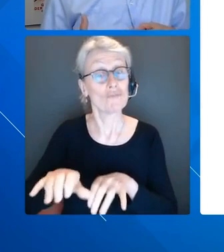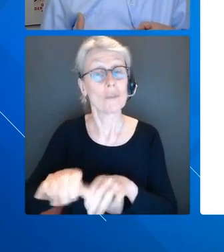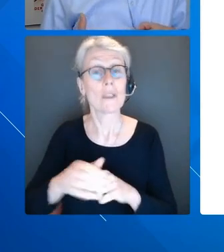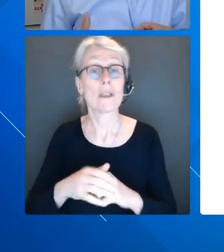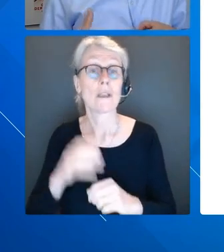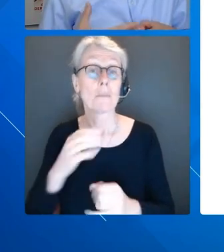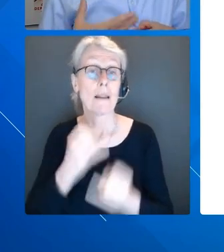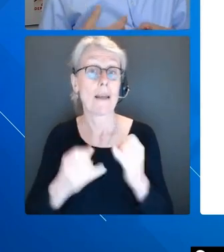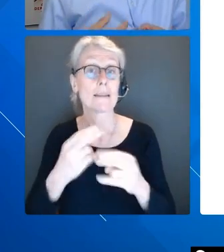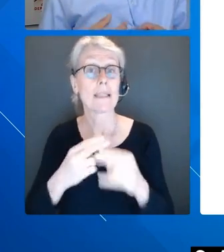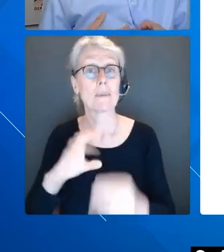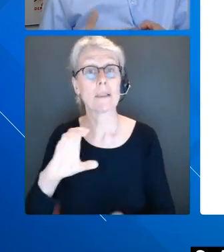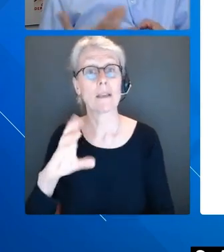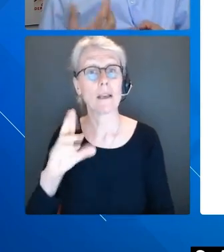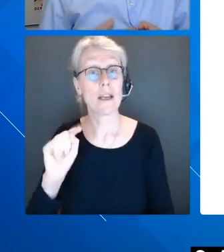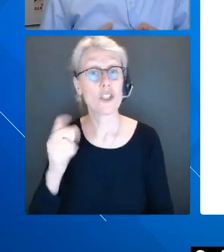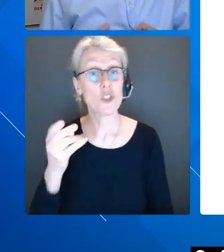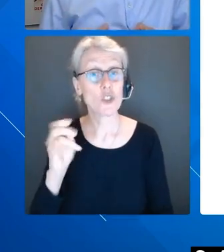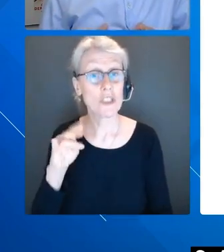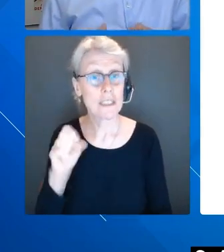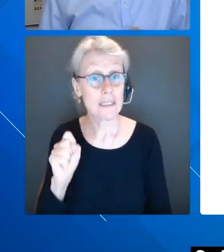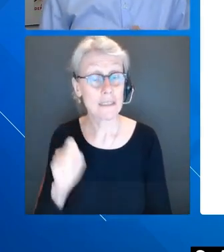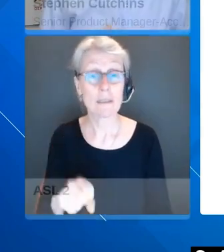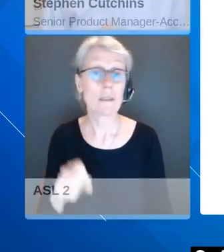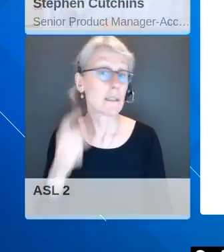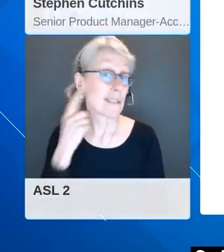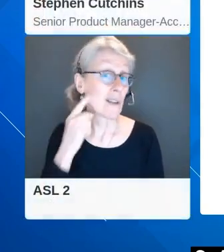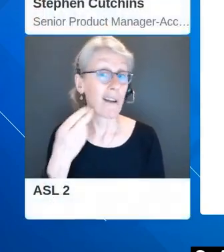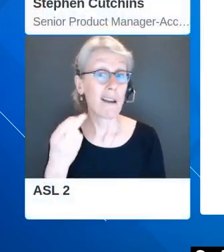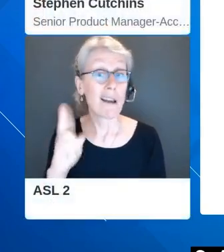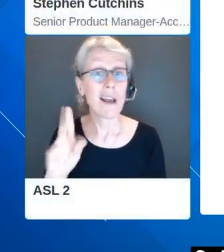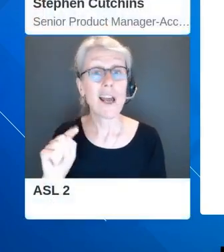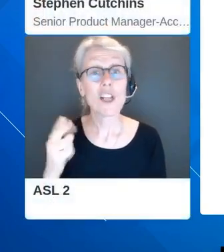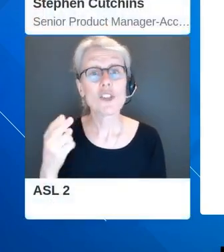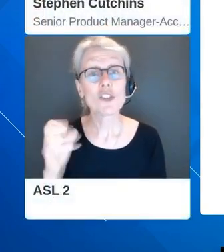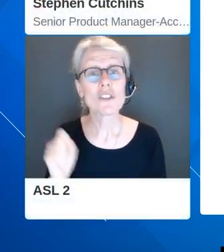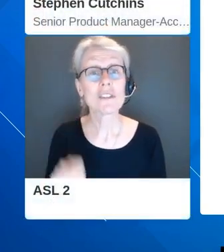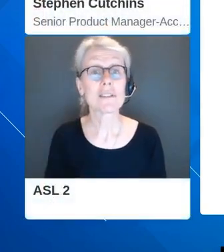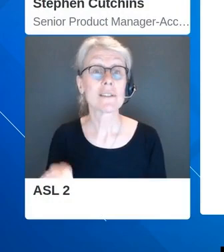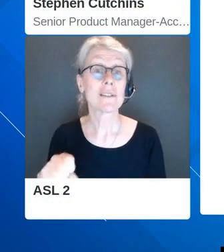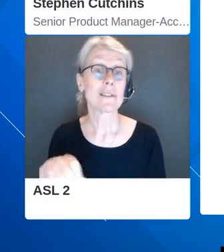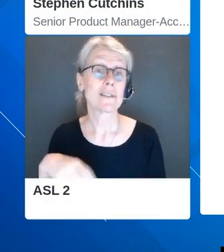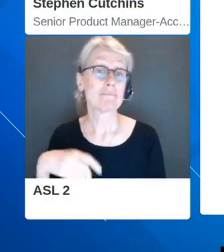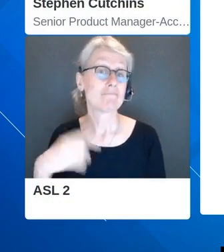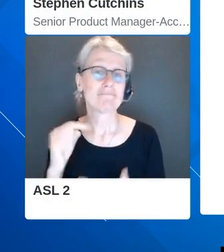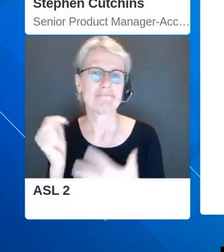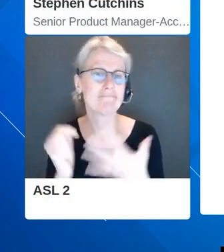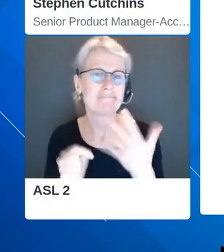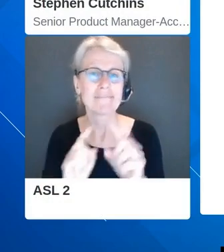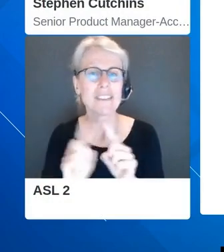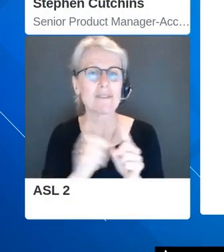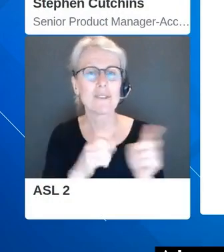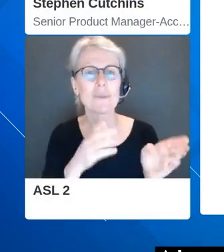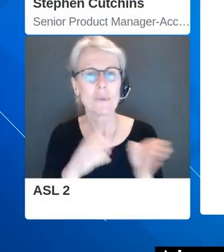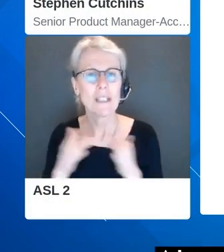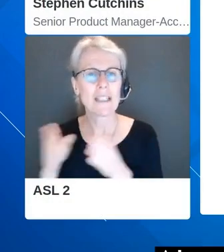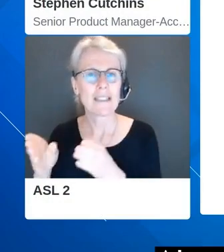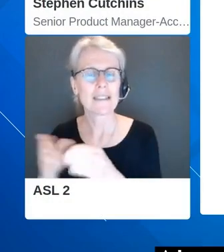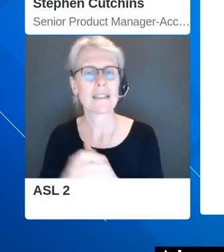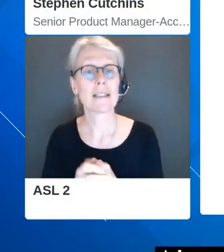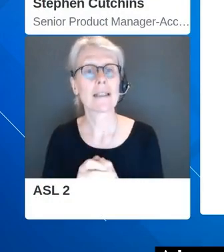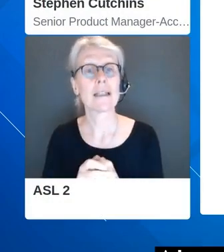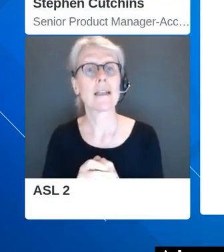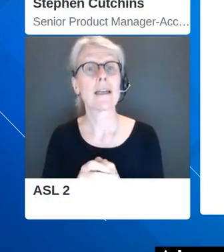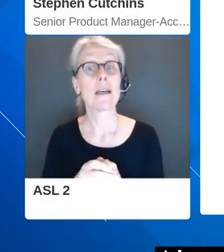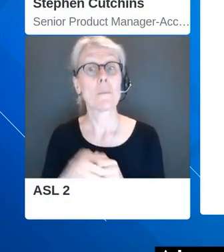is Cutchins. So it could be Hutchins, it could be Cutchings. I've seen it a lot of different ways. A human will know